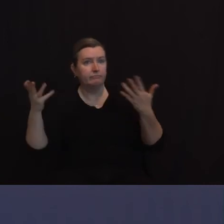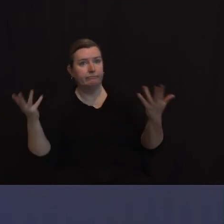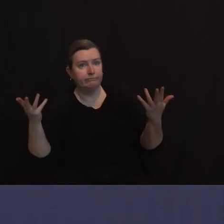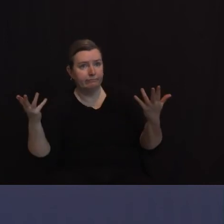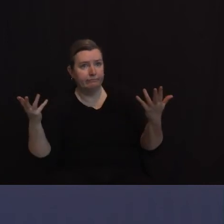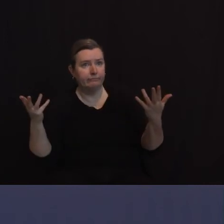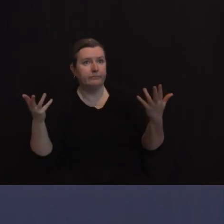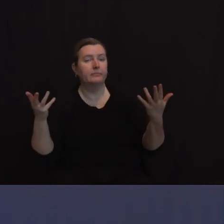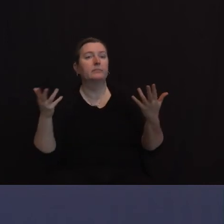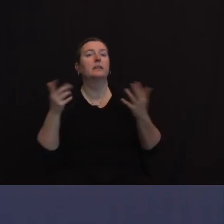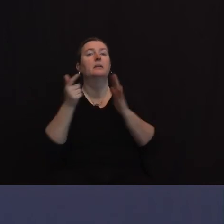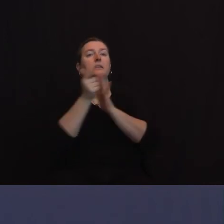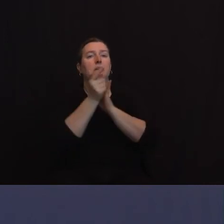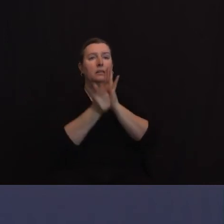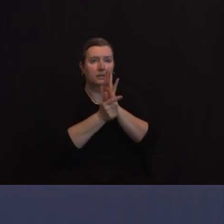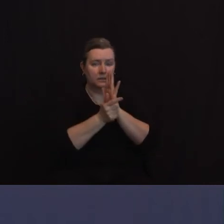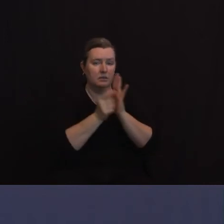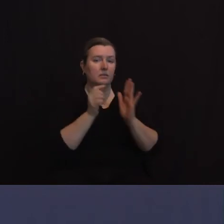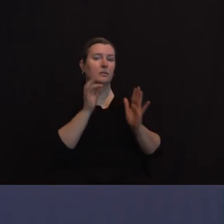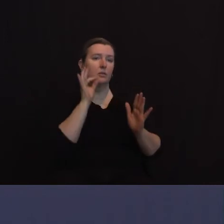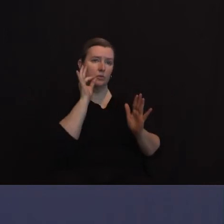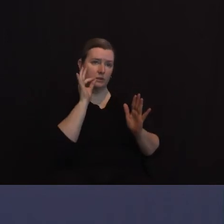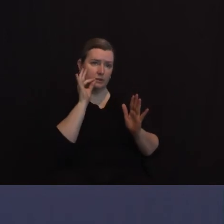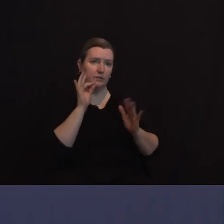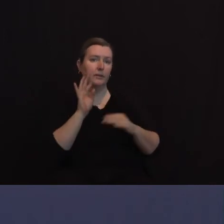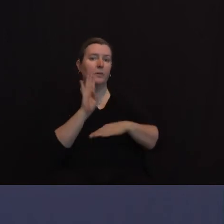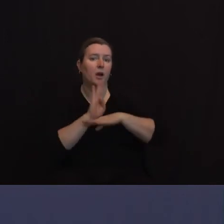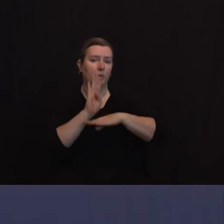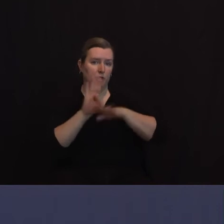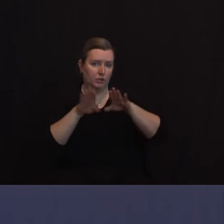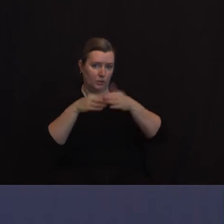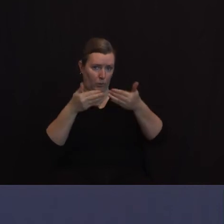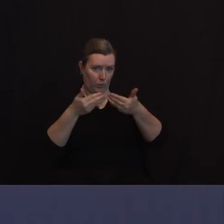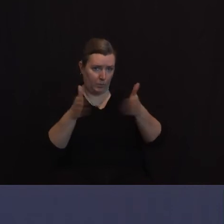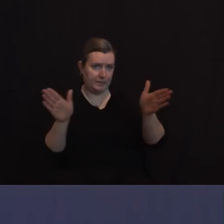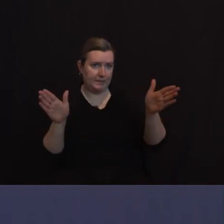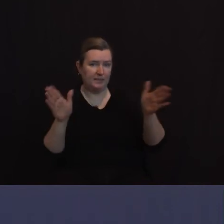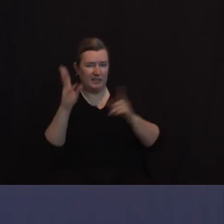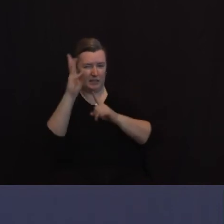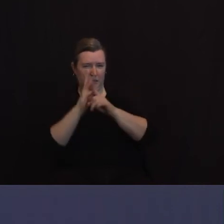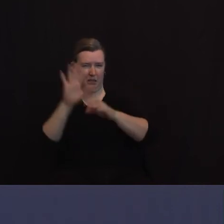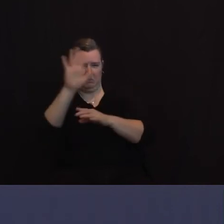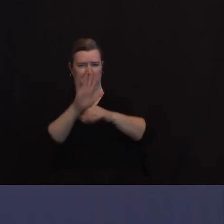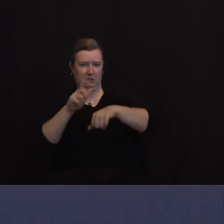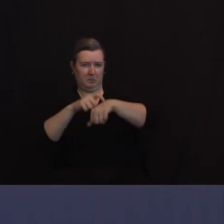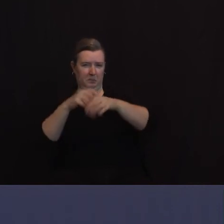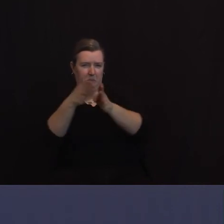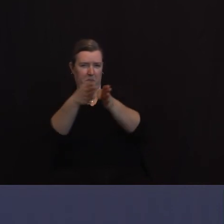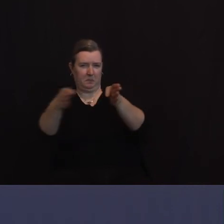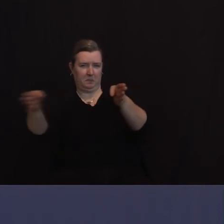want to overpromise and underdeliver, but that's my overarching answer to that. All good questions, and